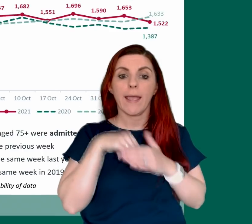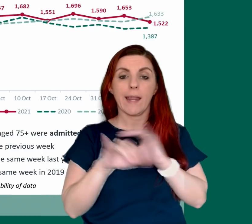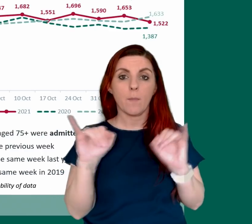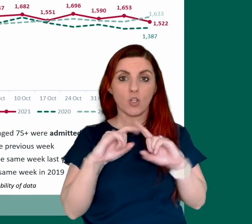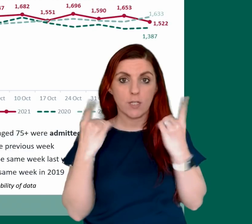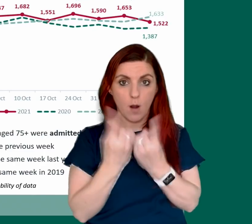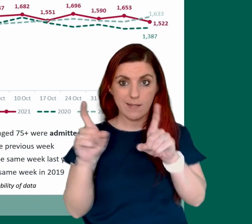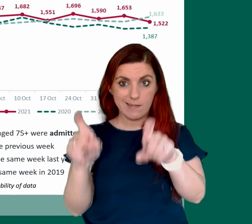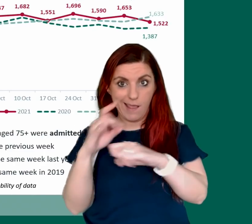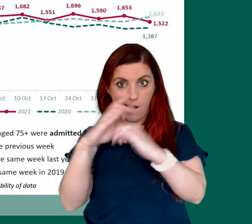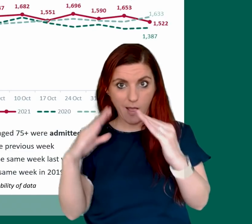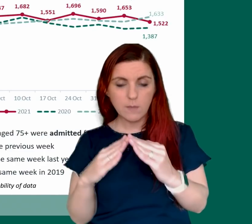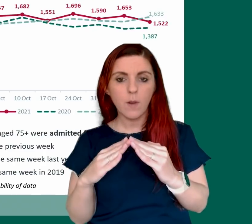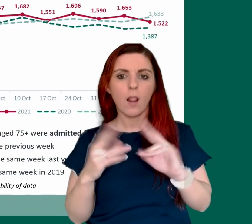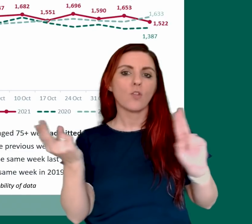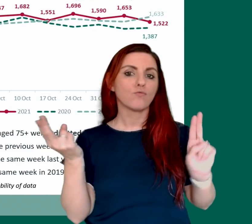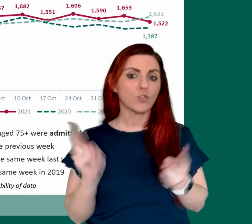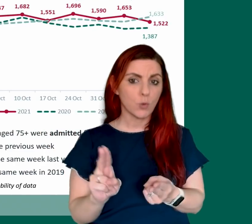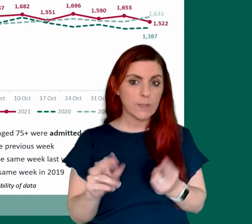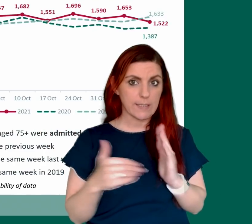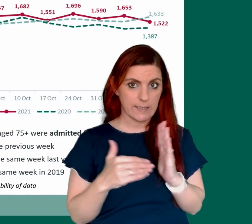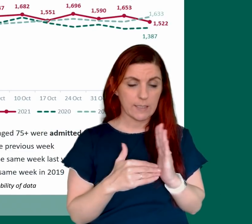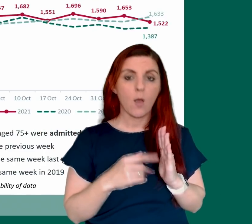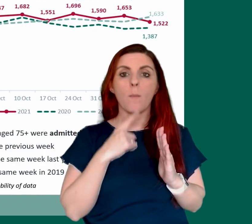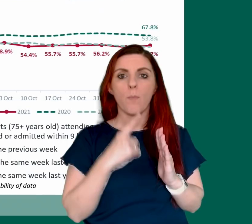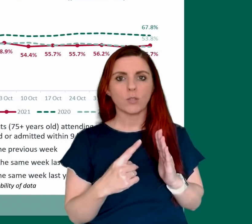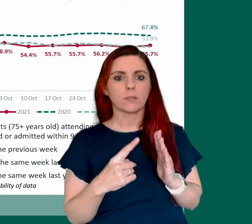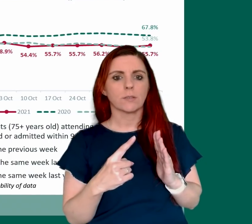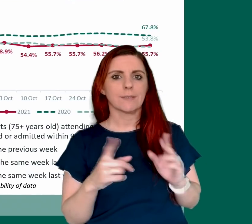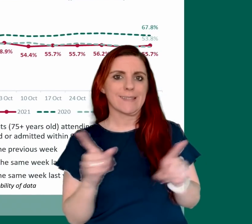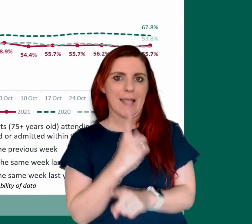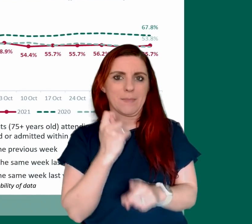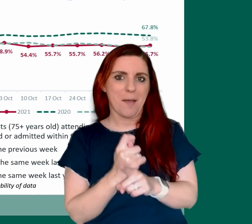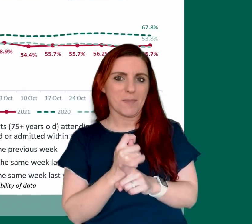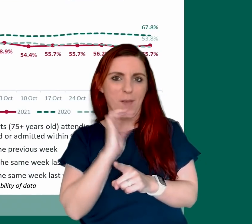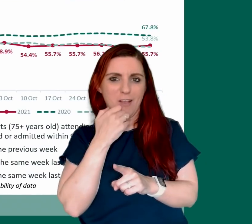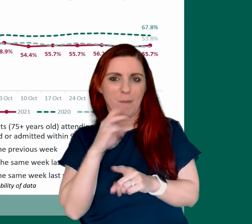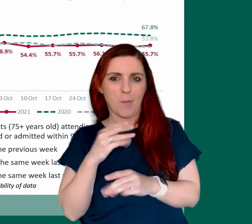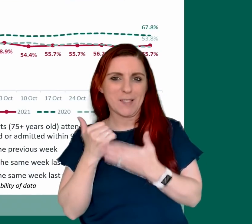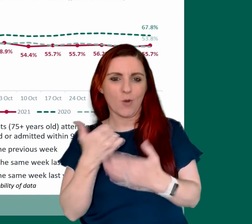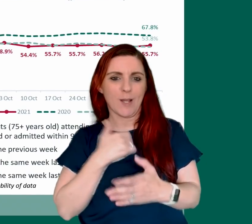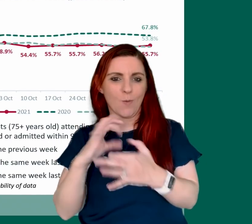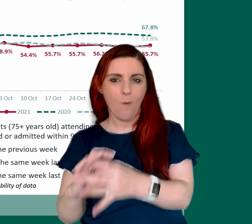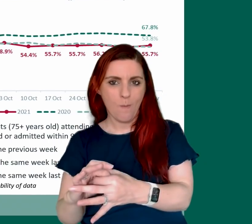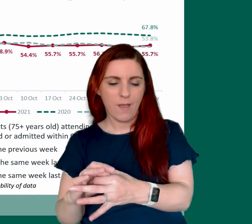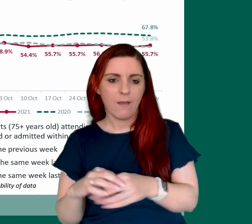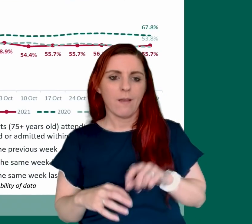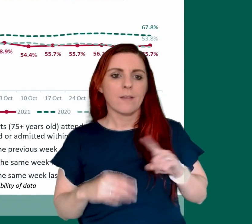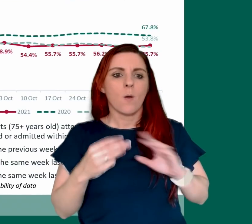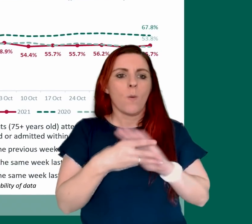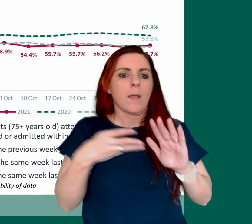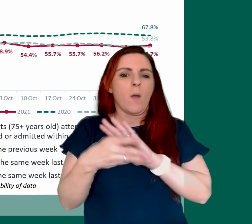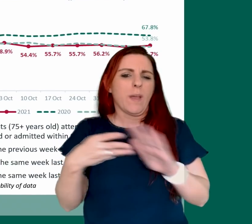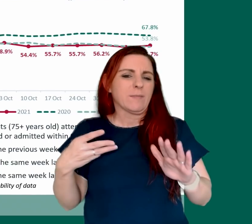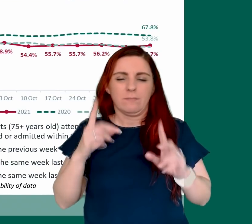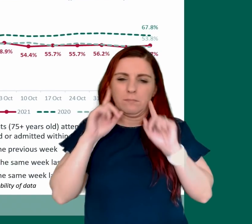down nearly 8% on last week, but up nearly 10% on the same week last year. So, in terms of just week by week, that won't tell us a whole